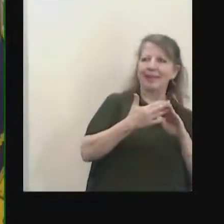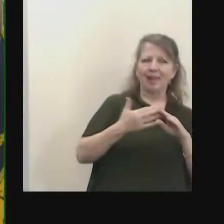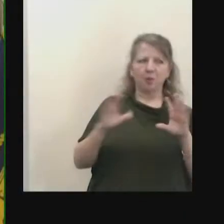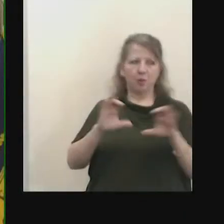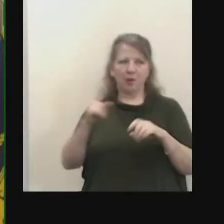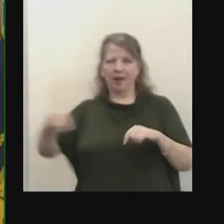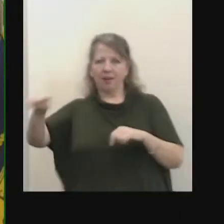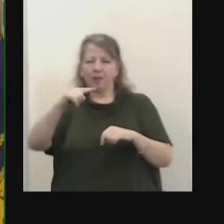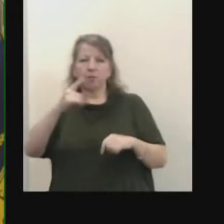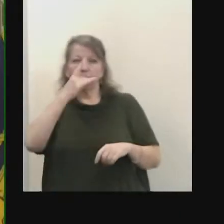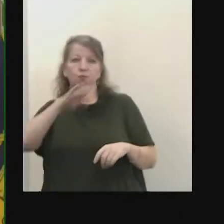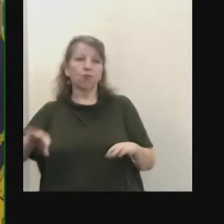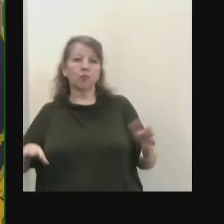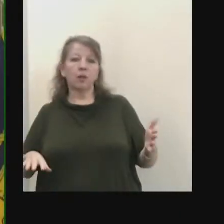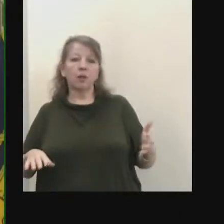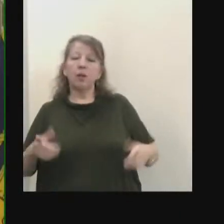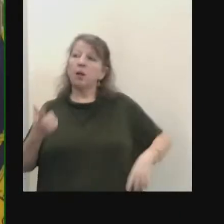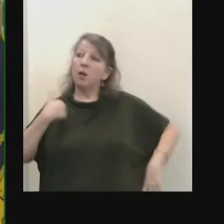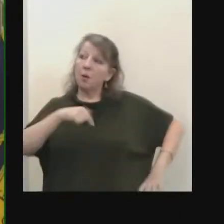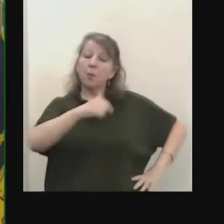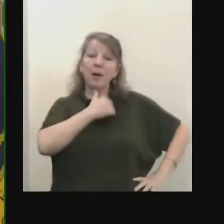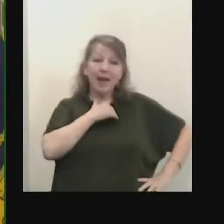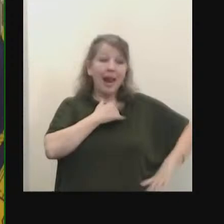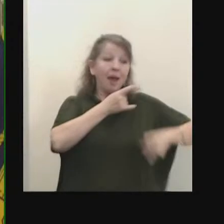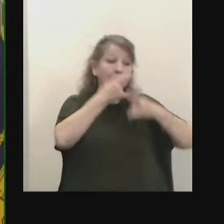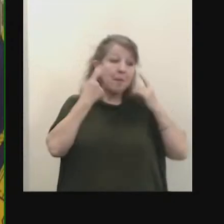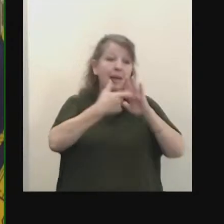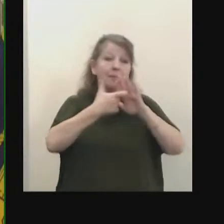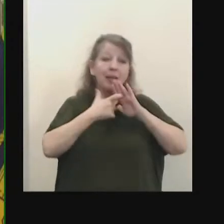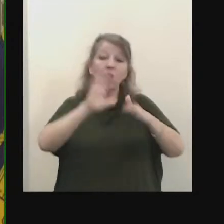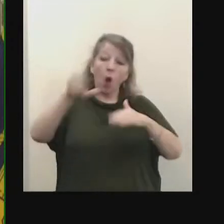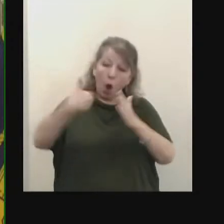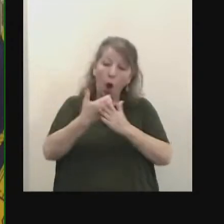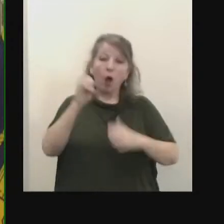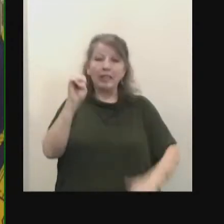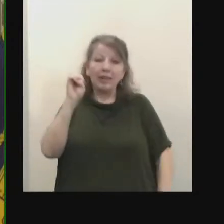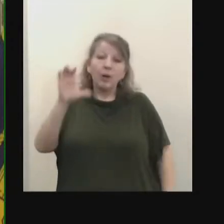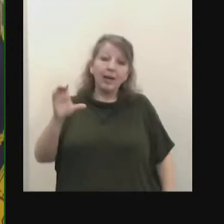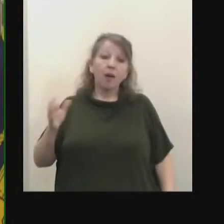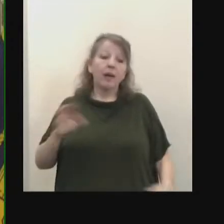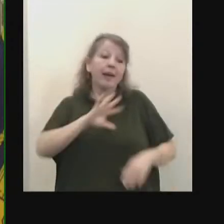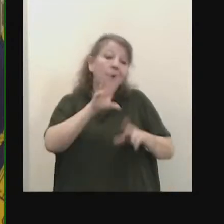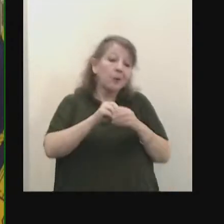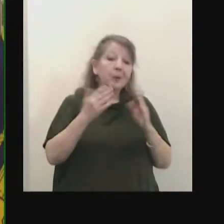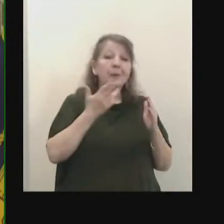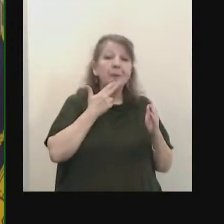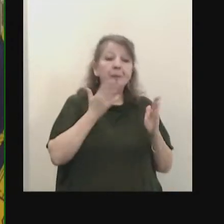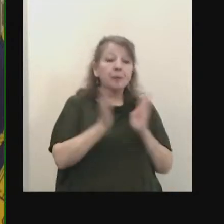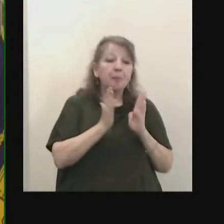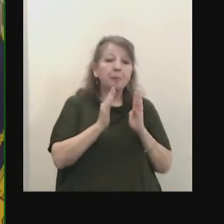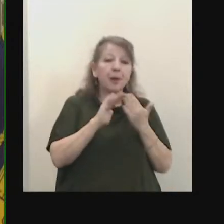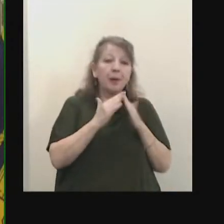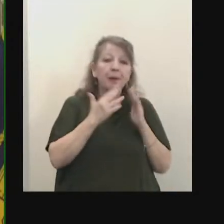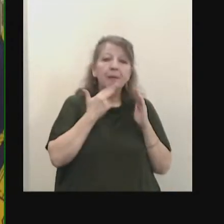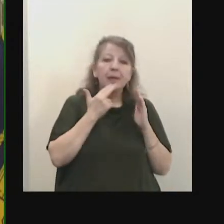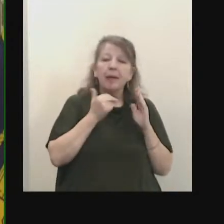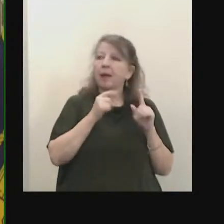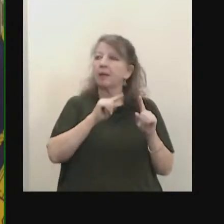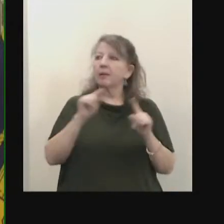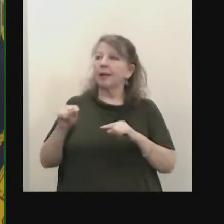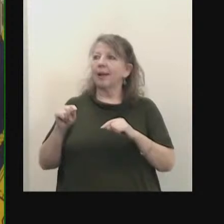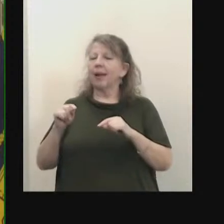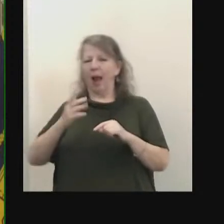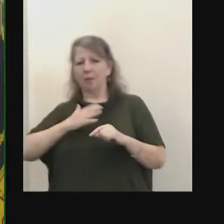We have a mask mandate in all of Erie County, including public locations, including these towns and other locations. I'm very pleased to see what was a